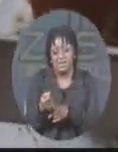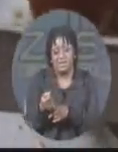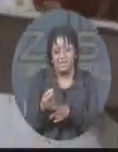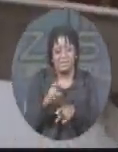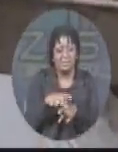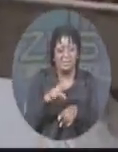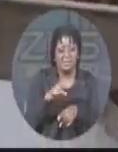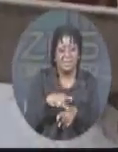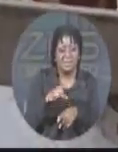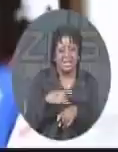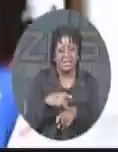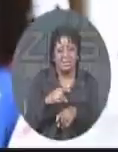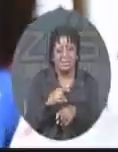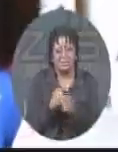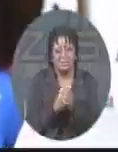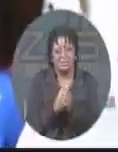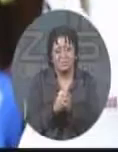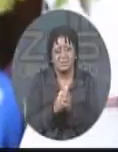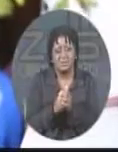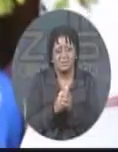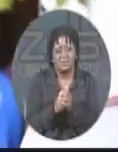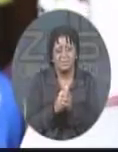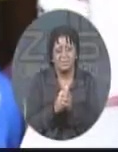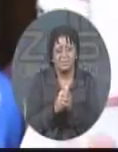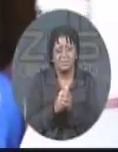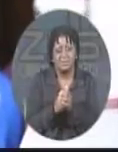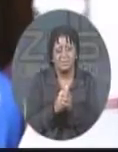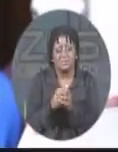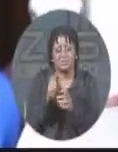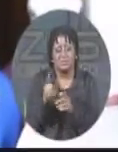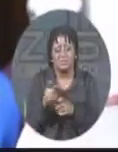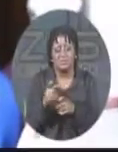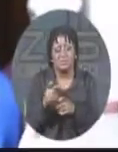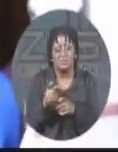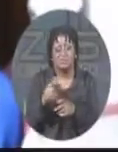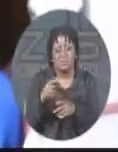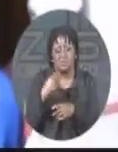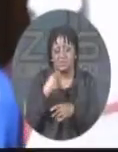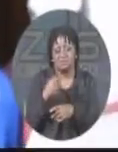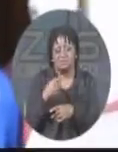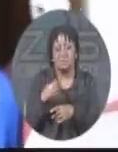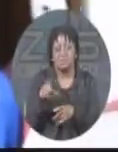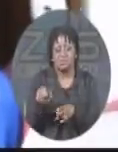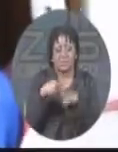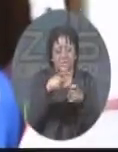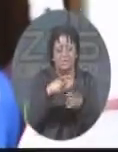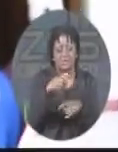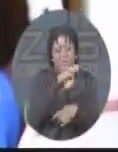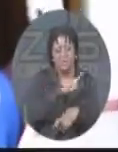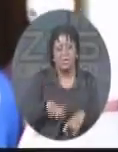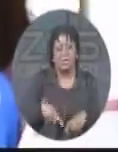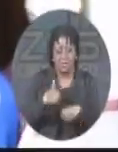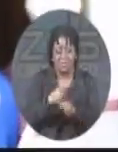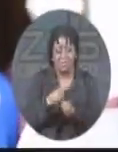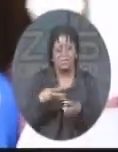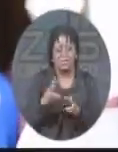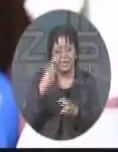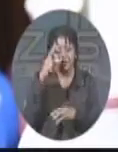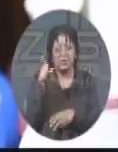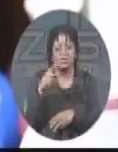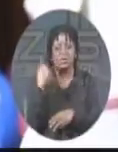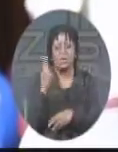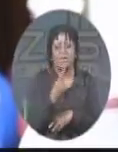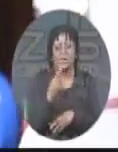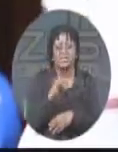potatoes, and so on. So when you give, the Lord makes a way for you? Always the Lord will make a way. As